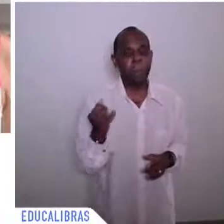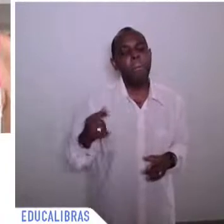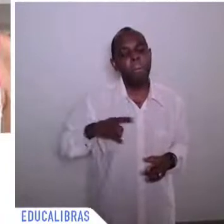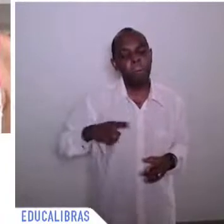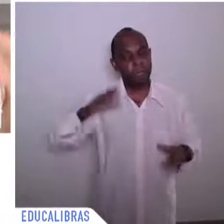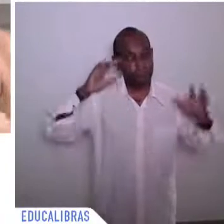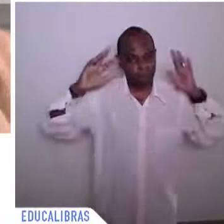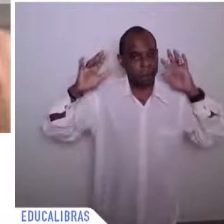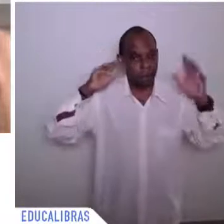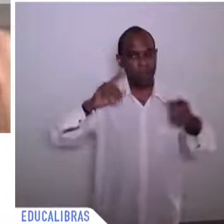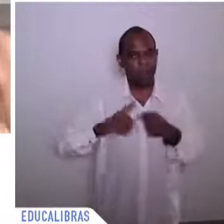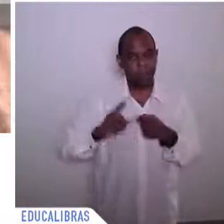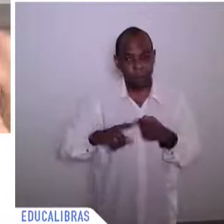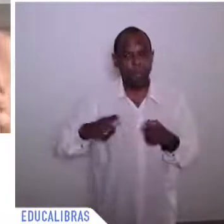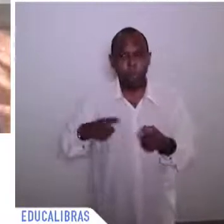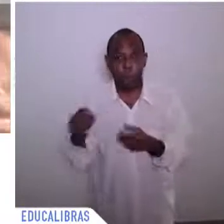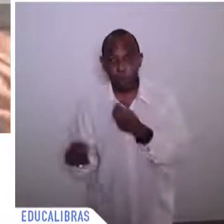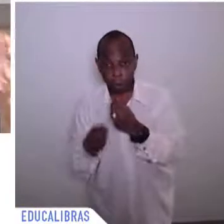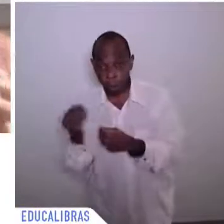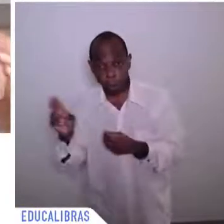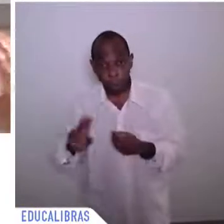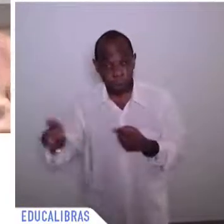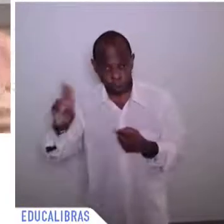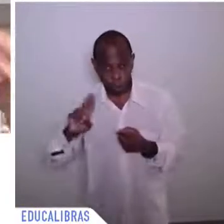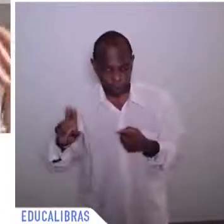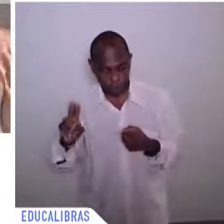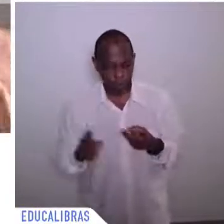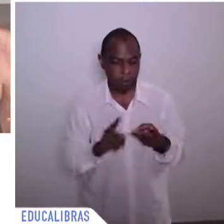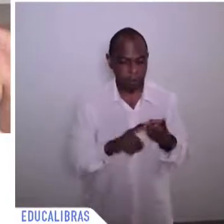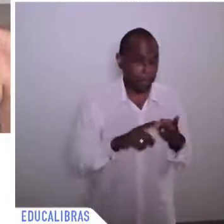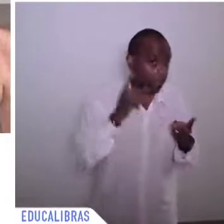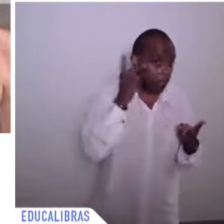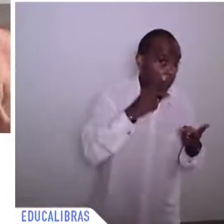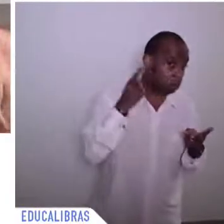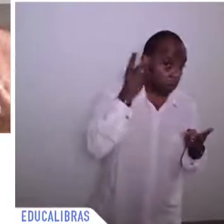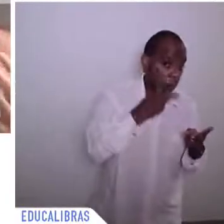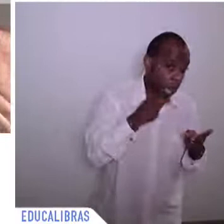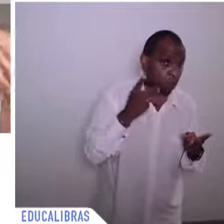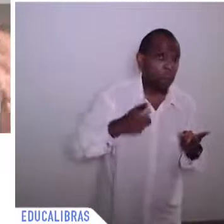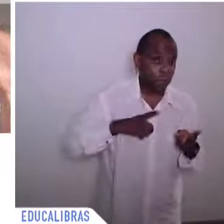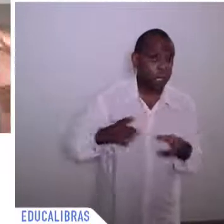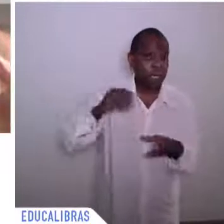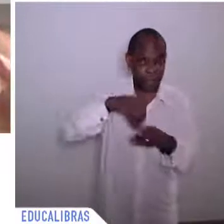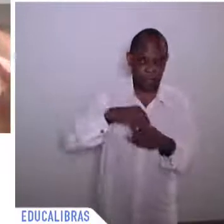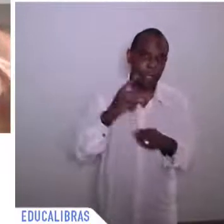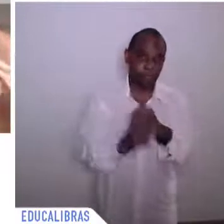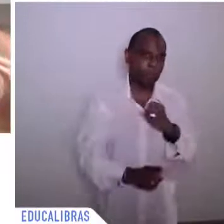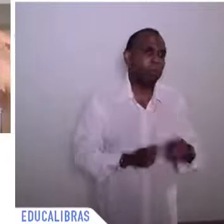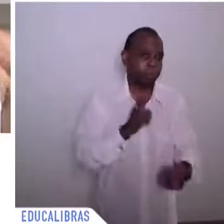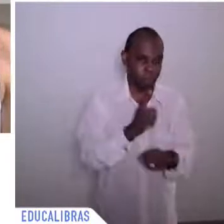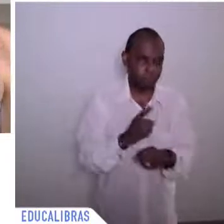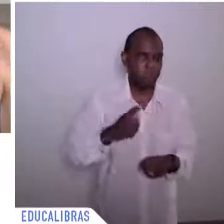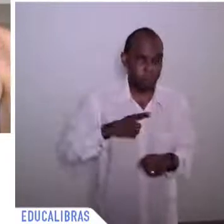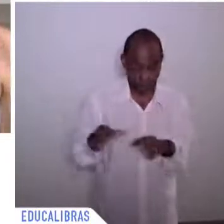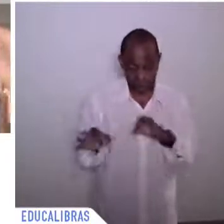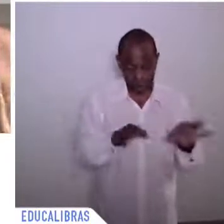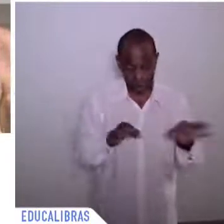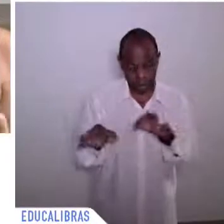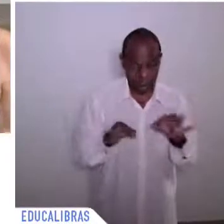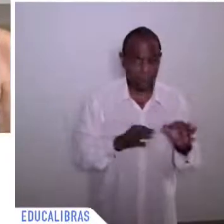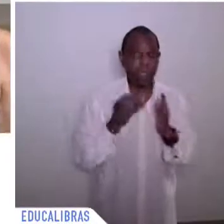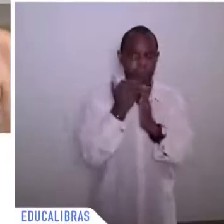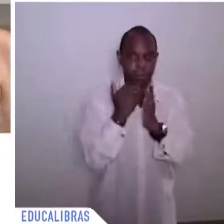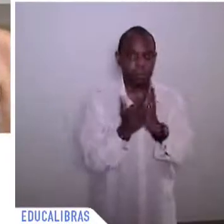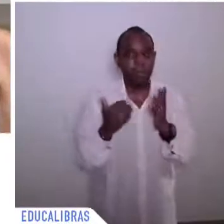essential that we first think of the appropriations made of these technologies and how the political world is